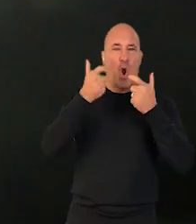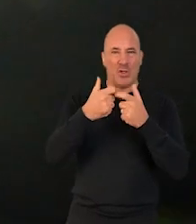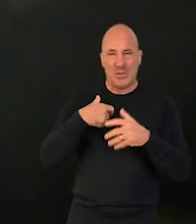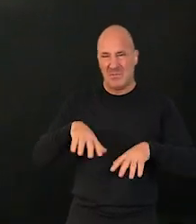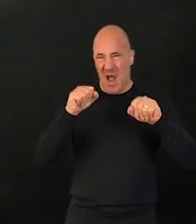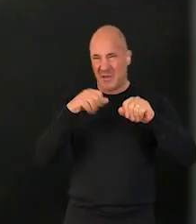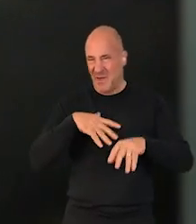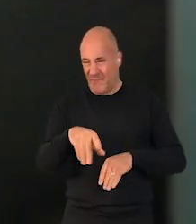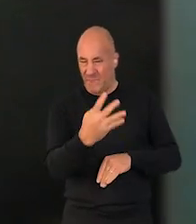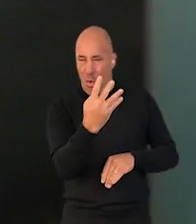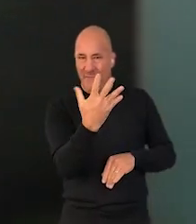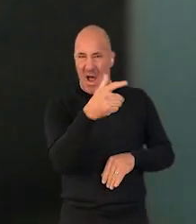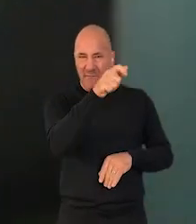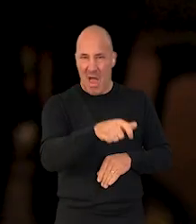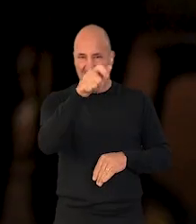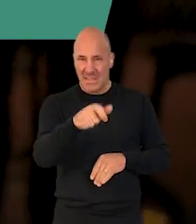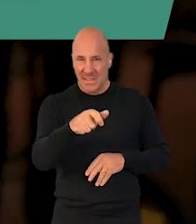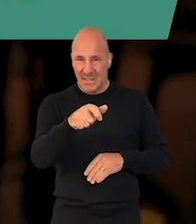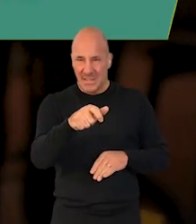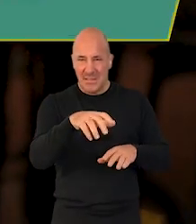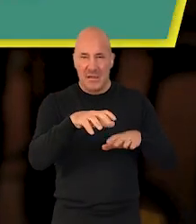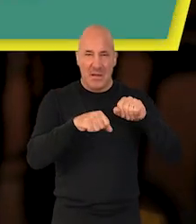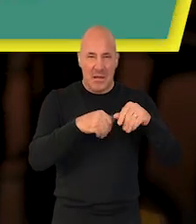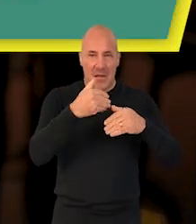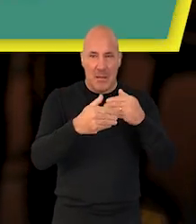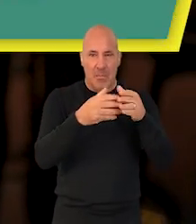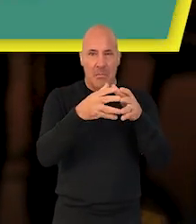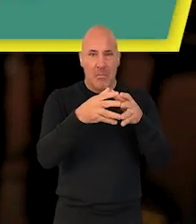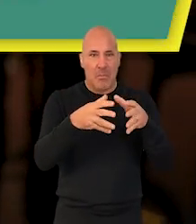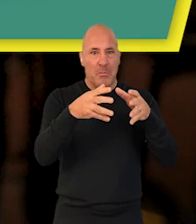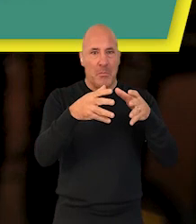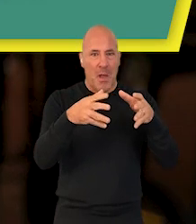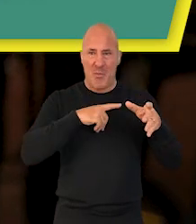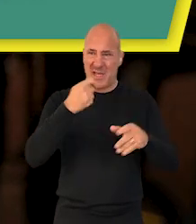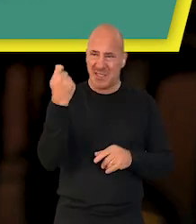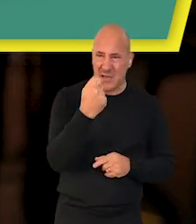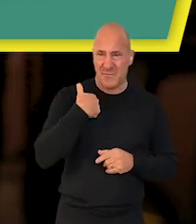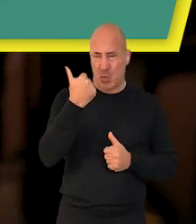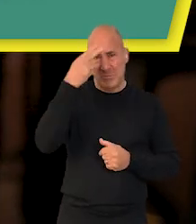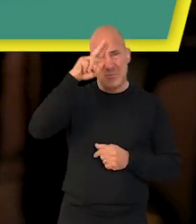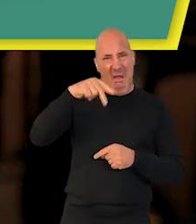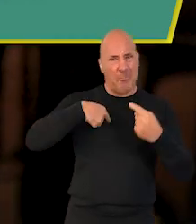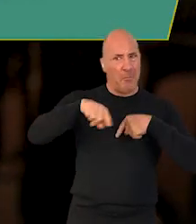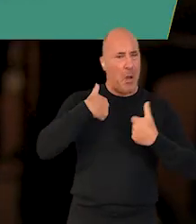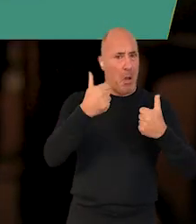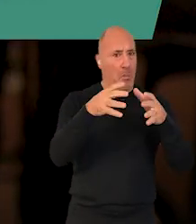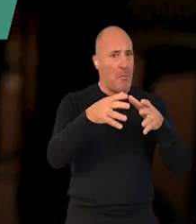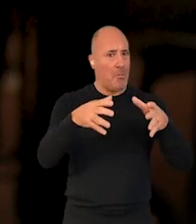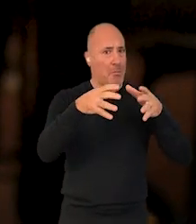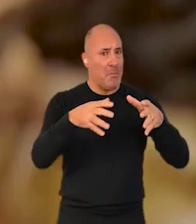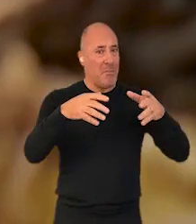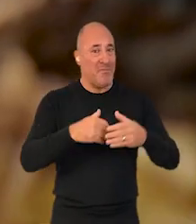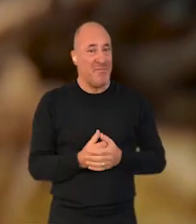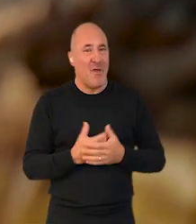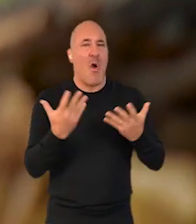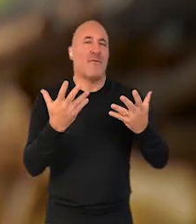started with probably about 4 or 5 clients, and then from that the provision gradually built upon its success and reputation.